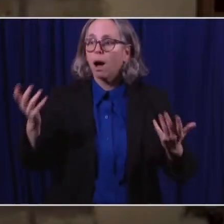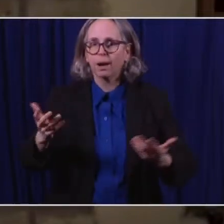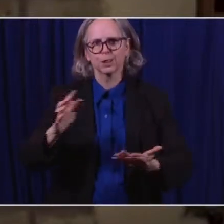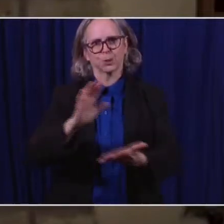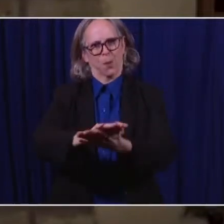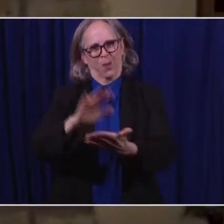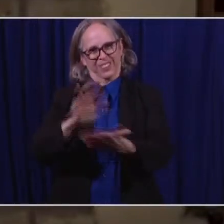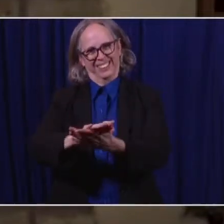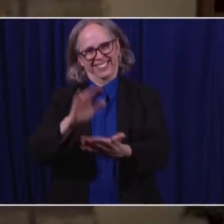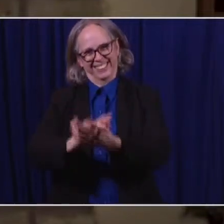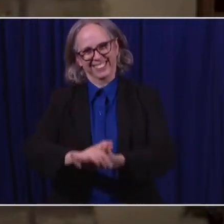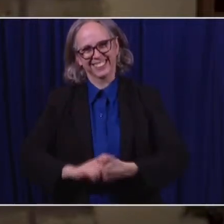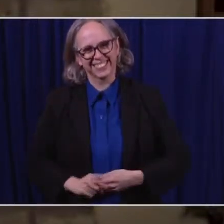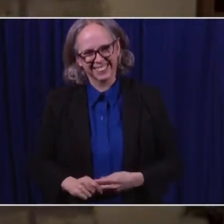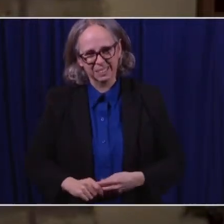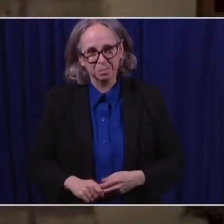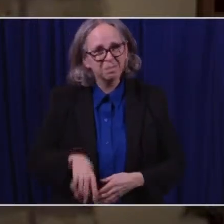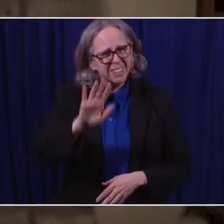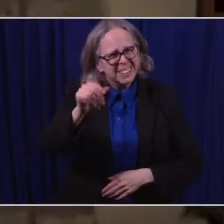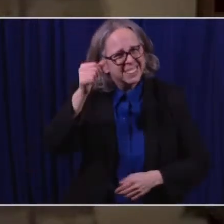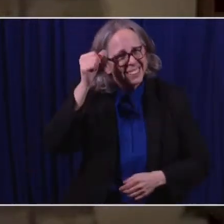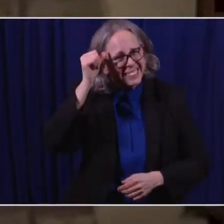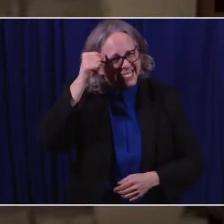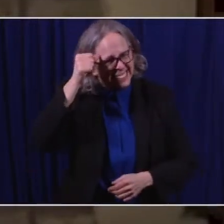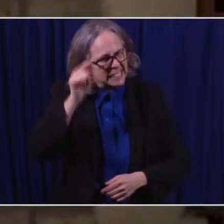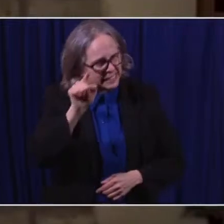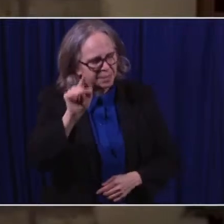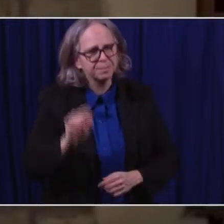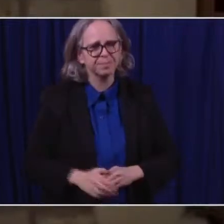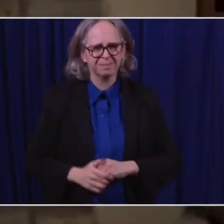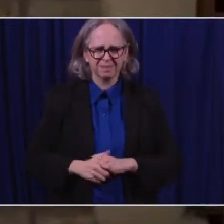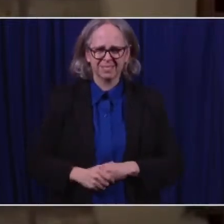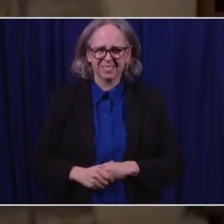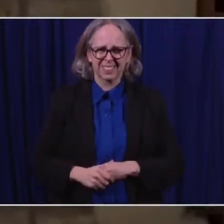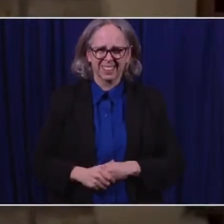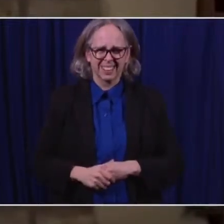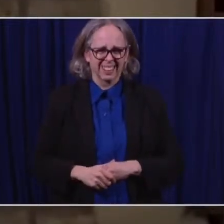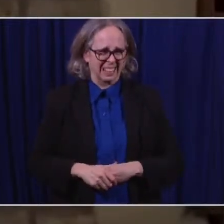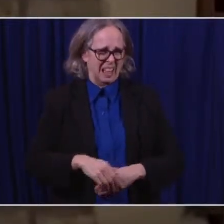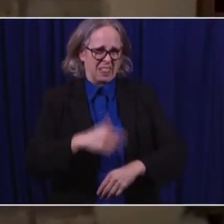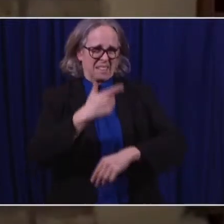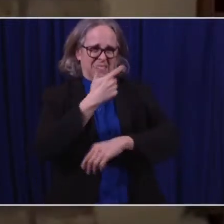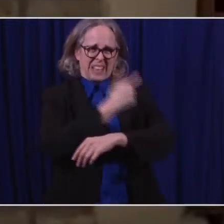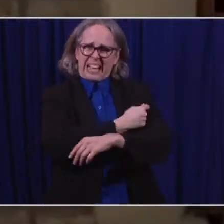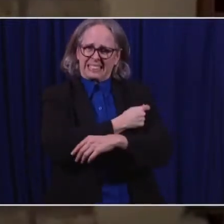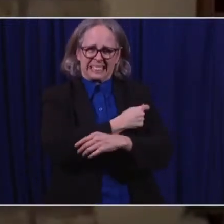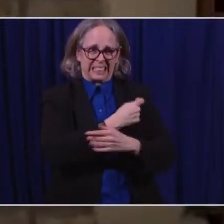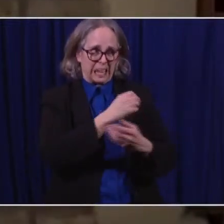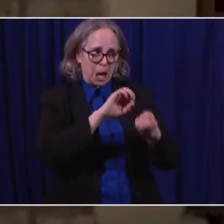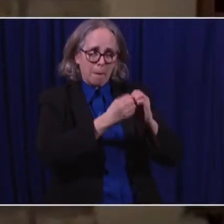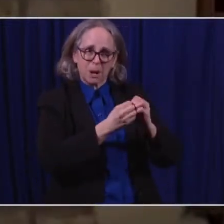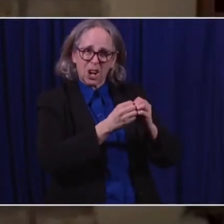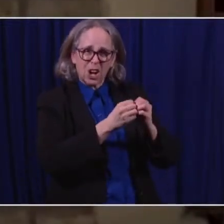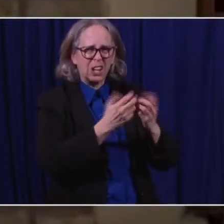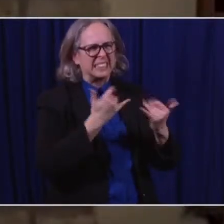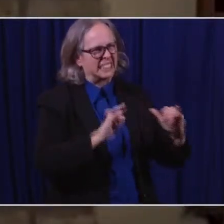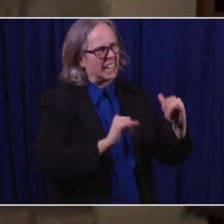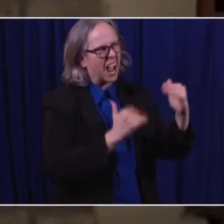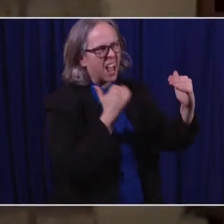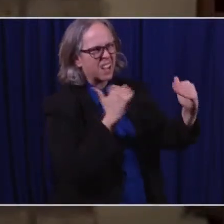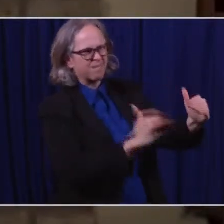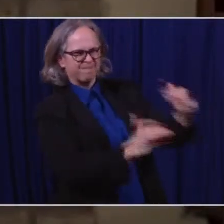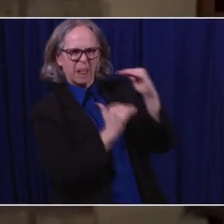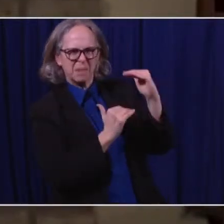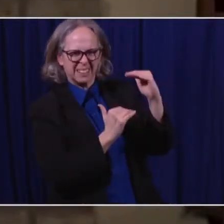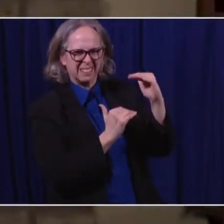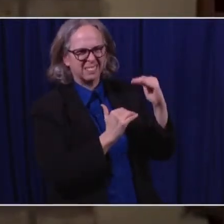mind. One, we continue to have the scarcity of the vaccines. That's not going away, at least in the immediate future.